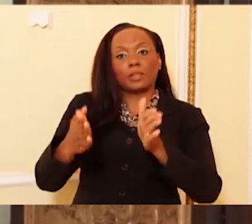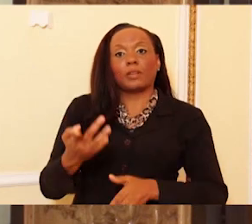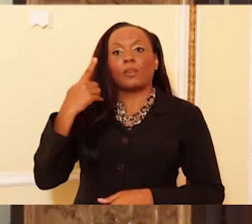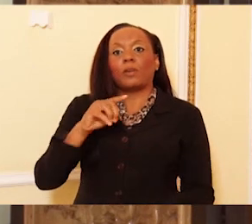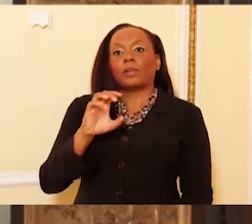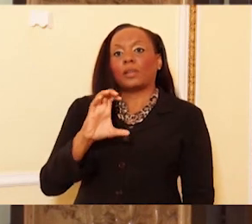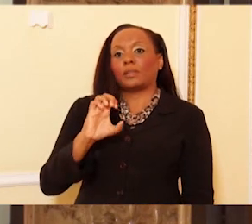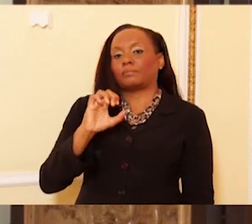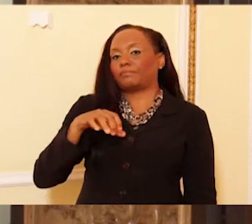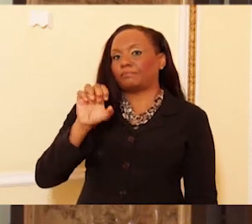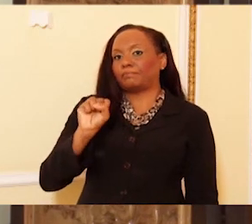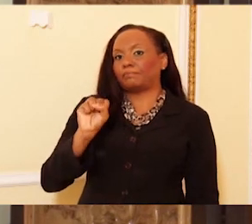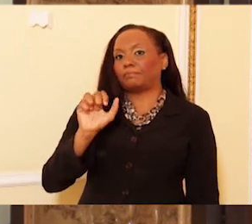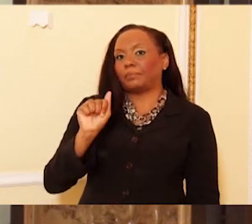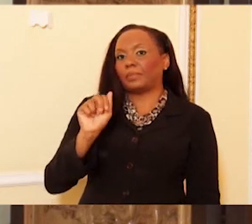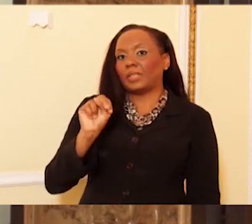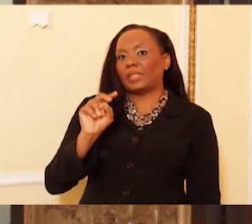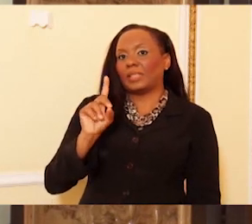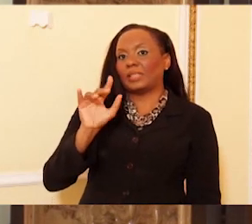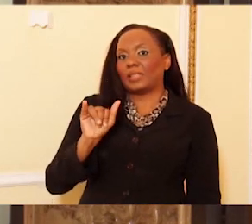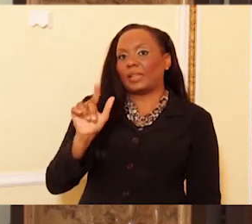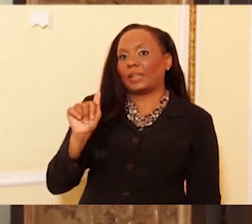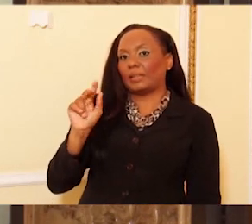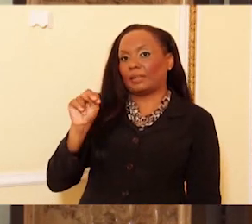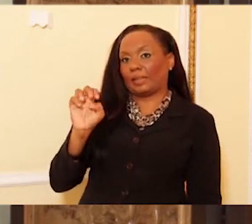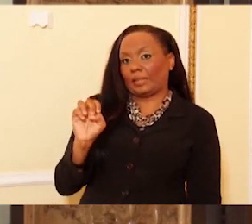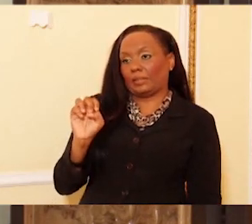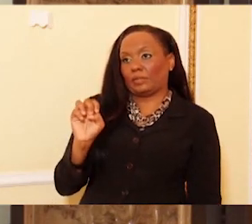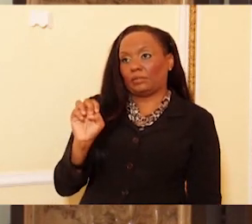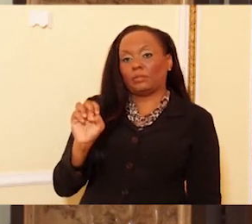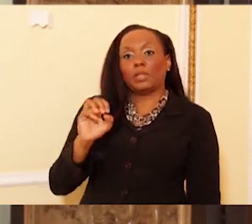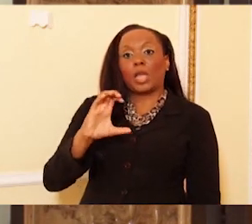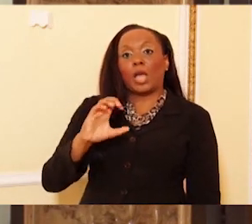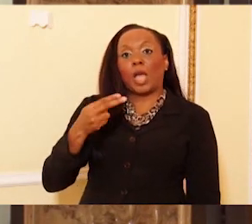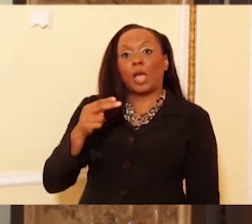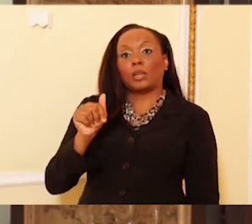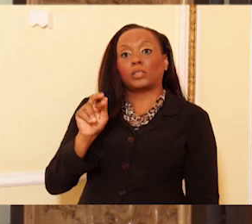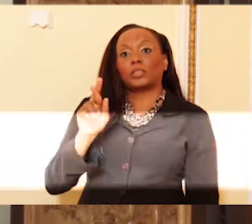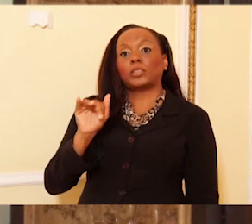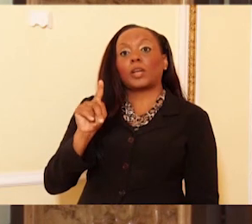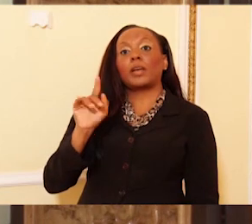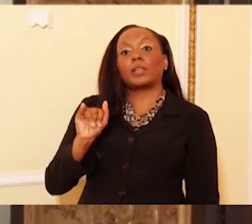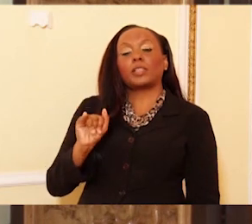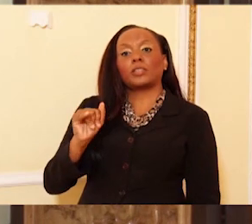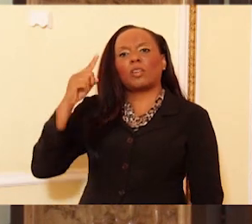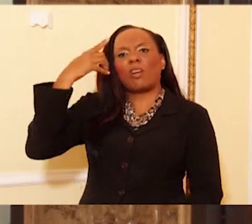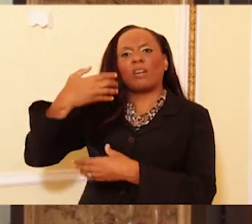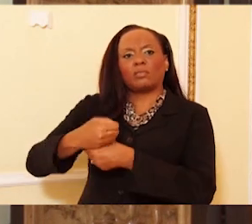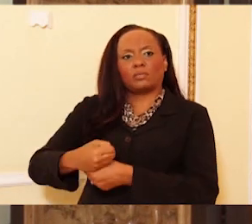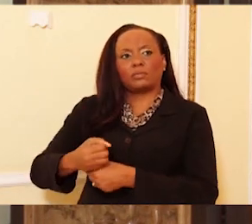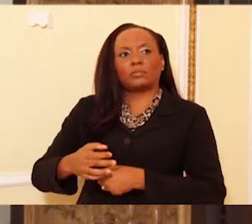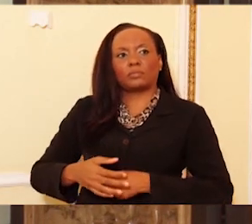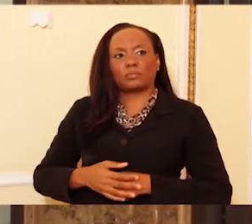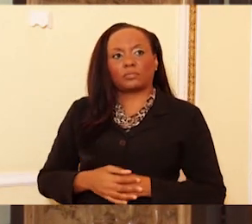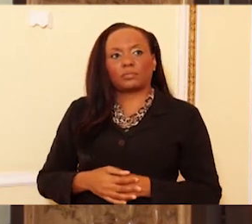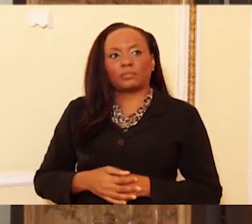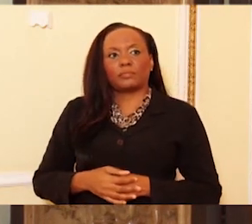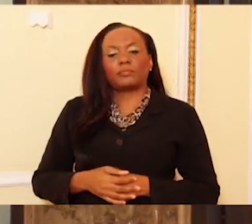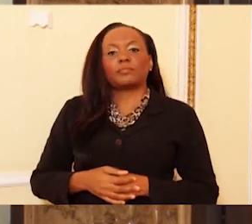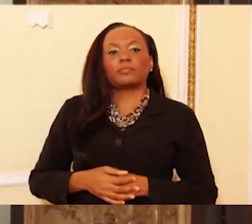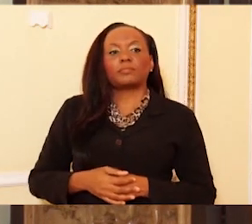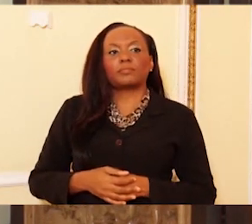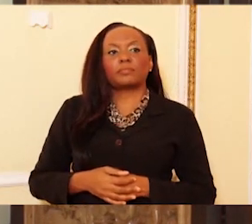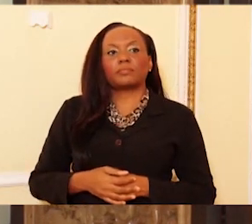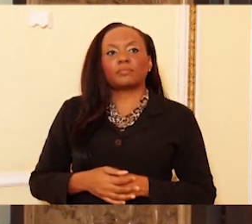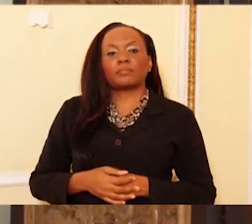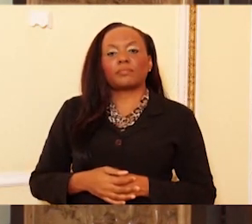Charitable Trust. My two fellow trustees who are on island are of the high risk category, over 70